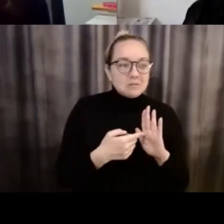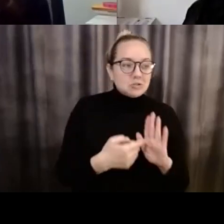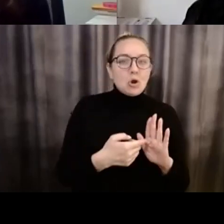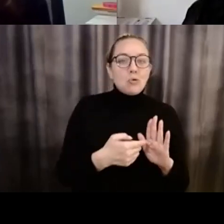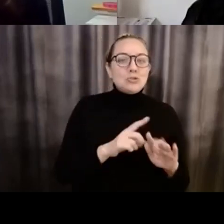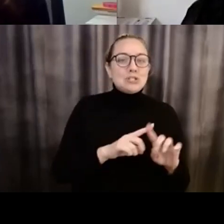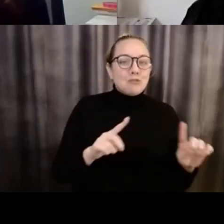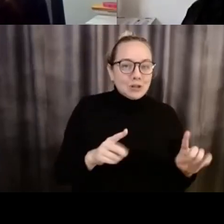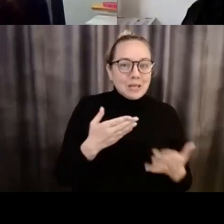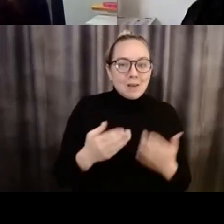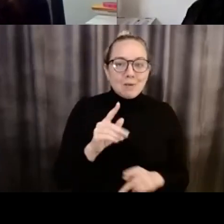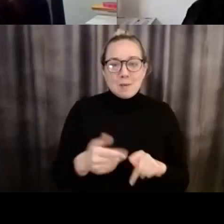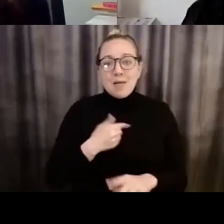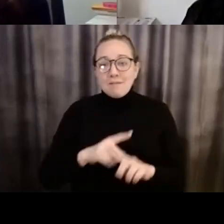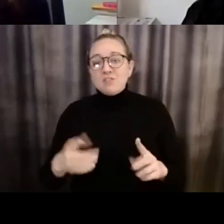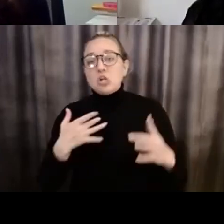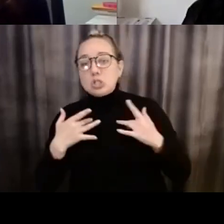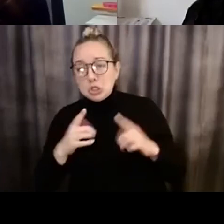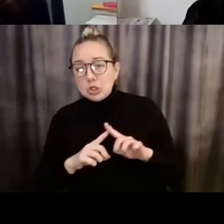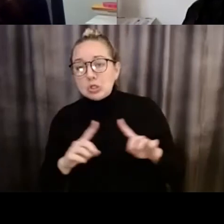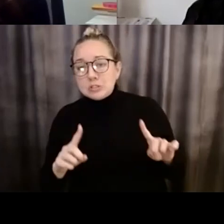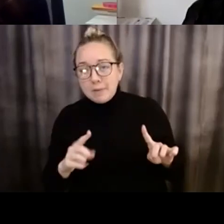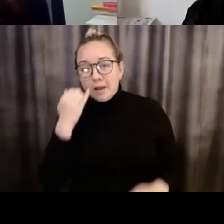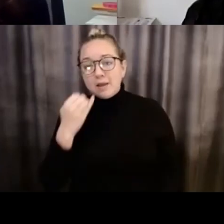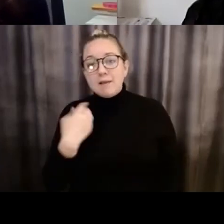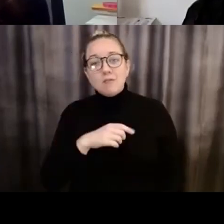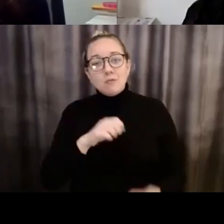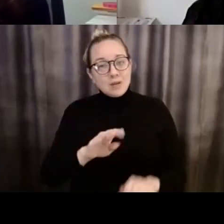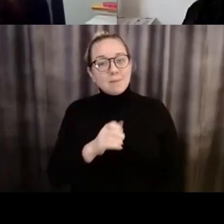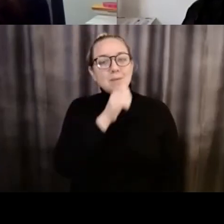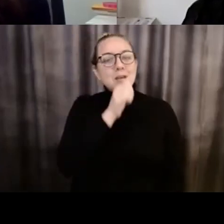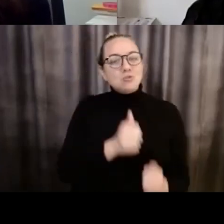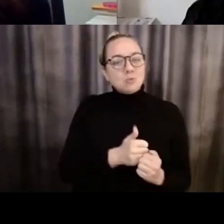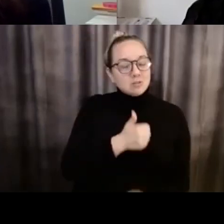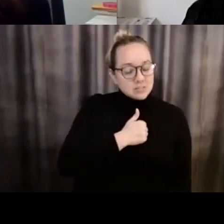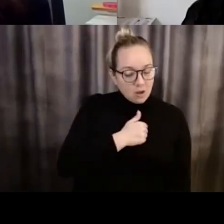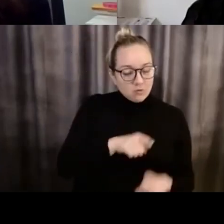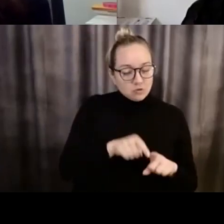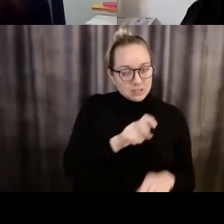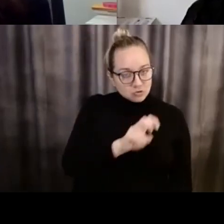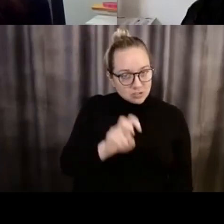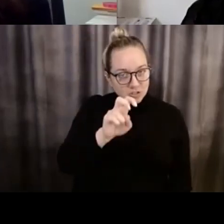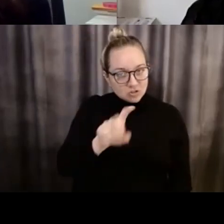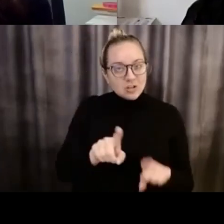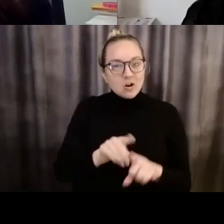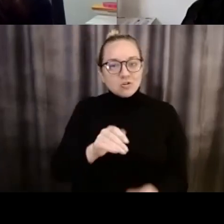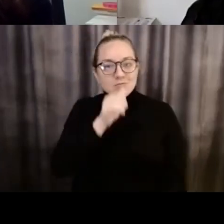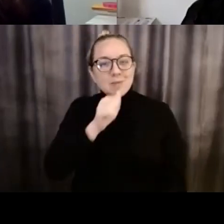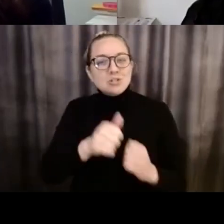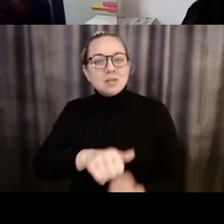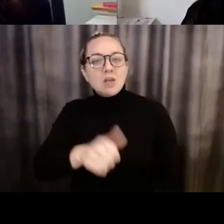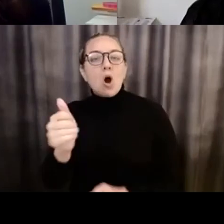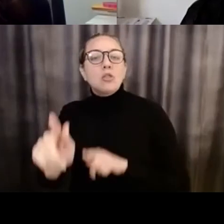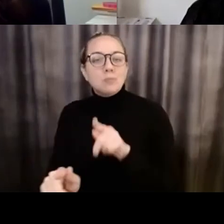that we have. But if we can be patient with ourselves as we transition and others, that can really